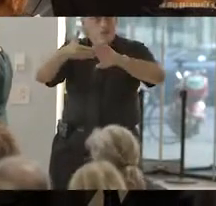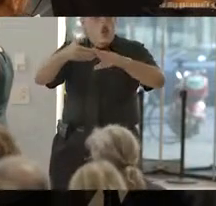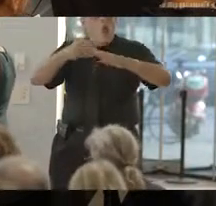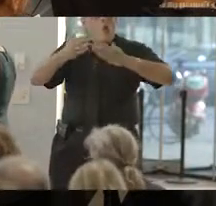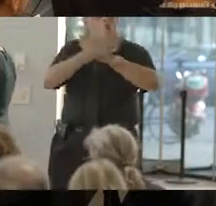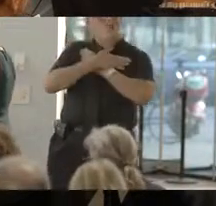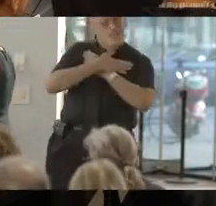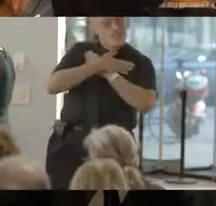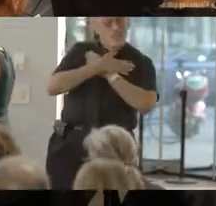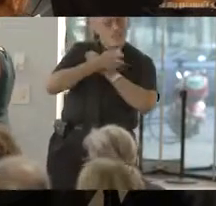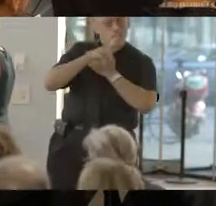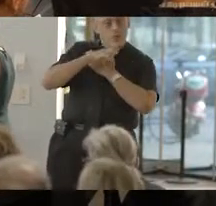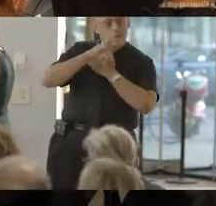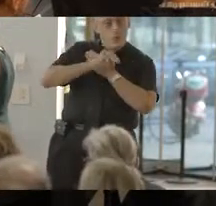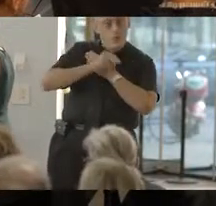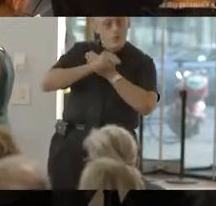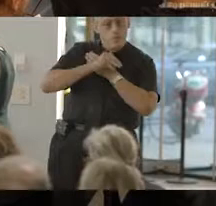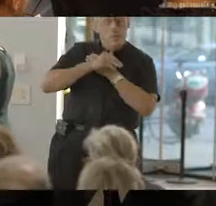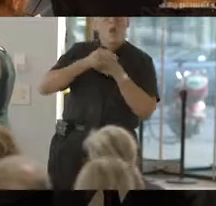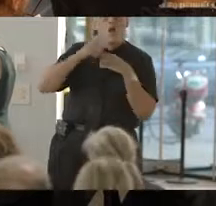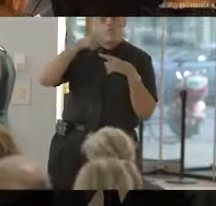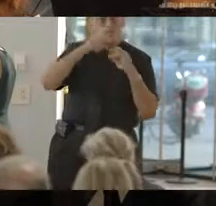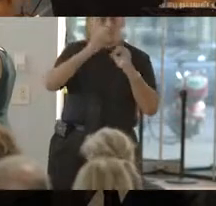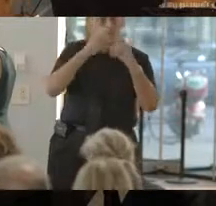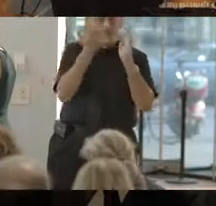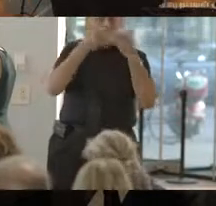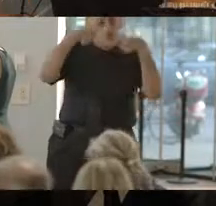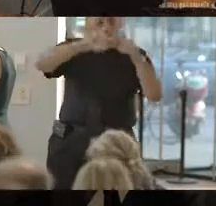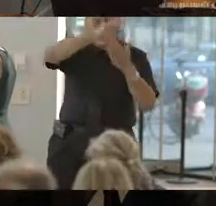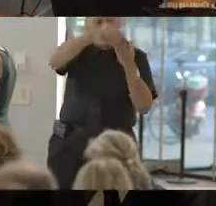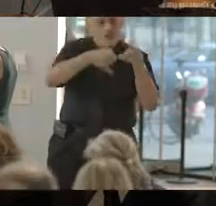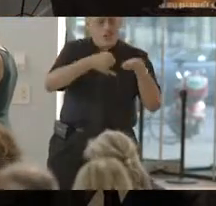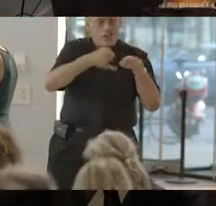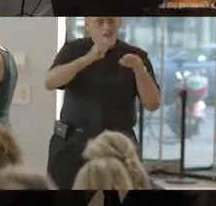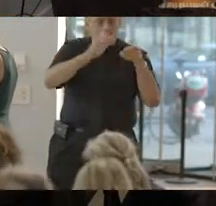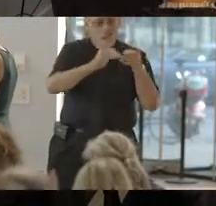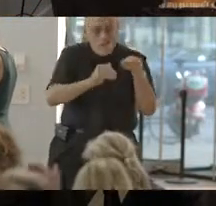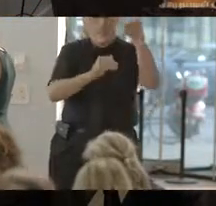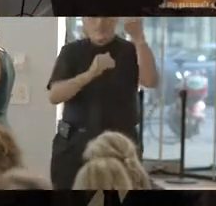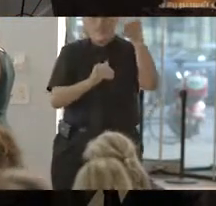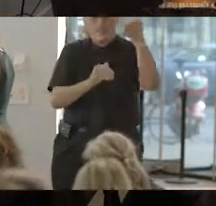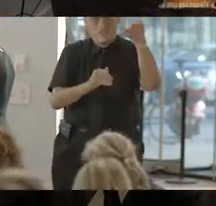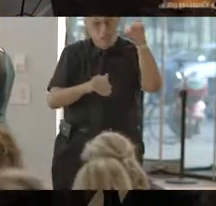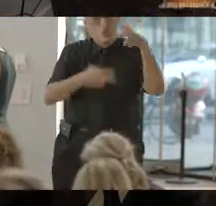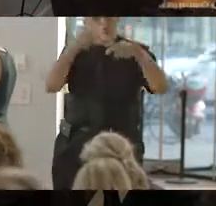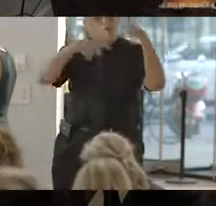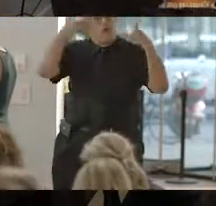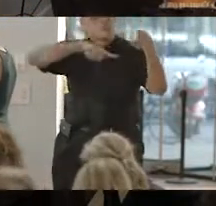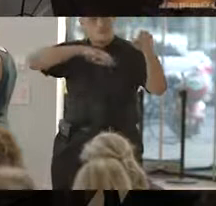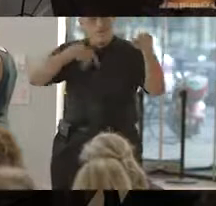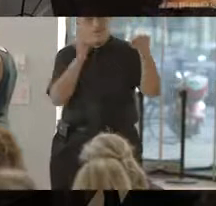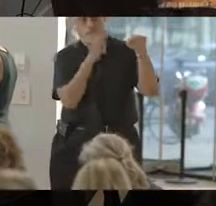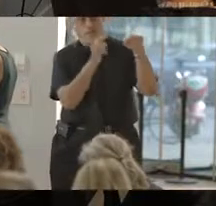platform. And that platform has to be reconstructed during the project and elevated. So that presents a problem to us, right?